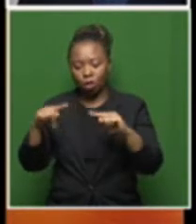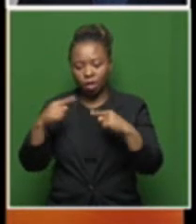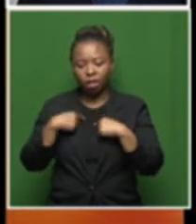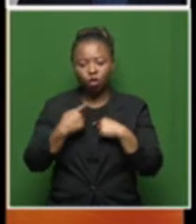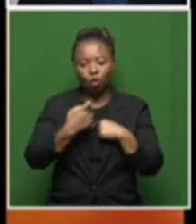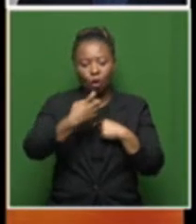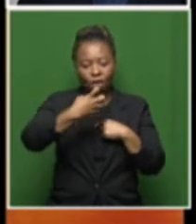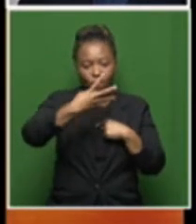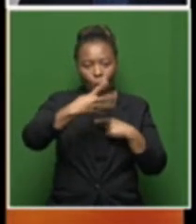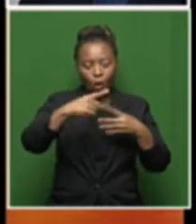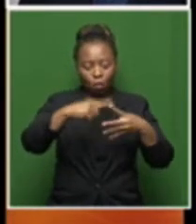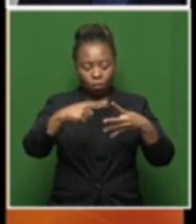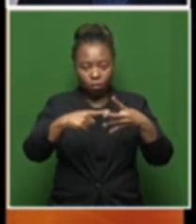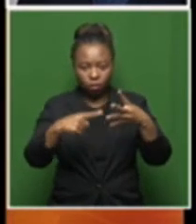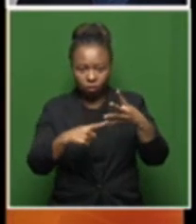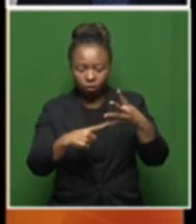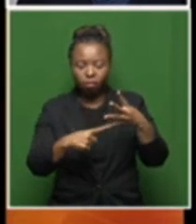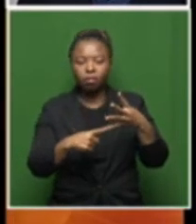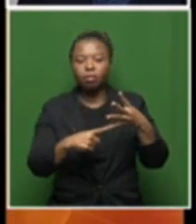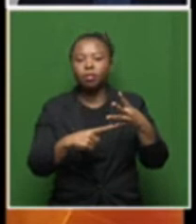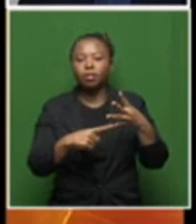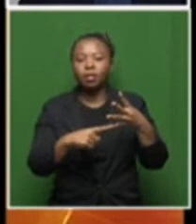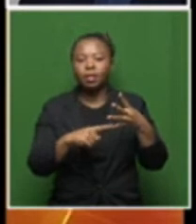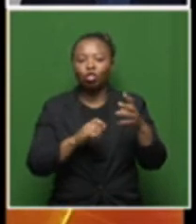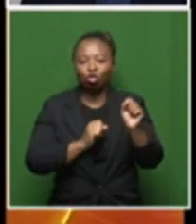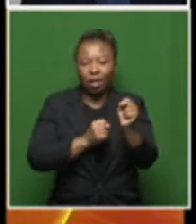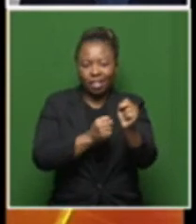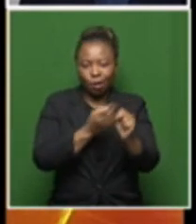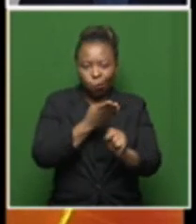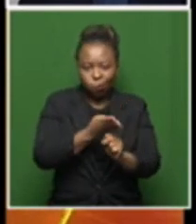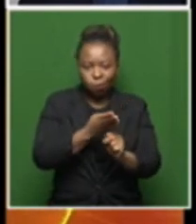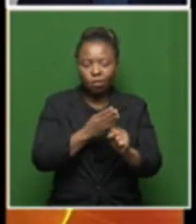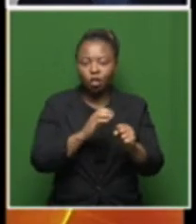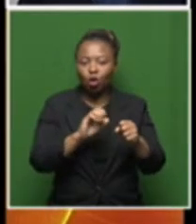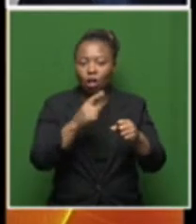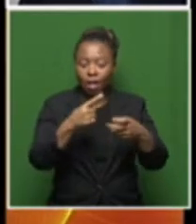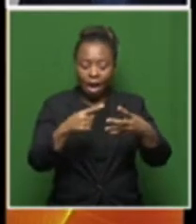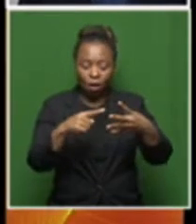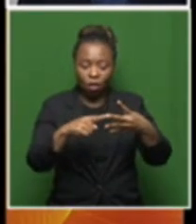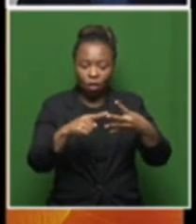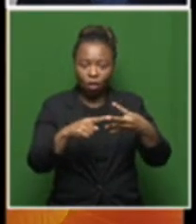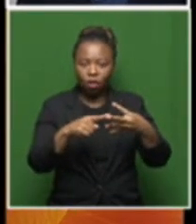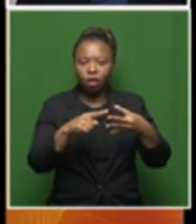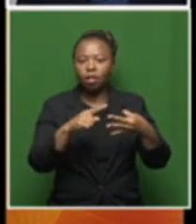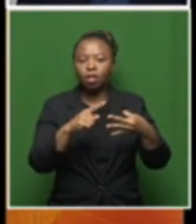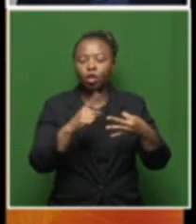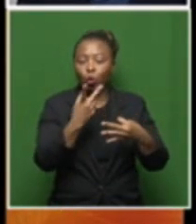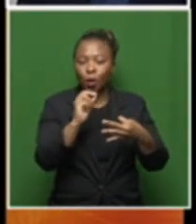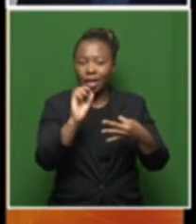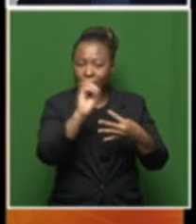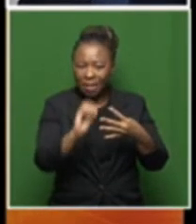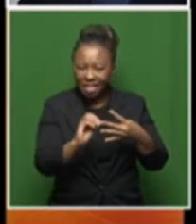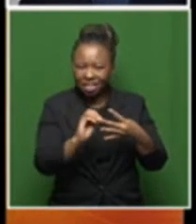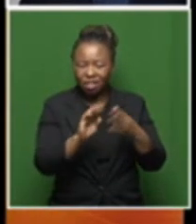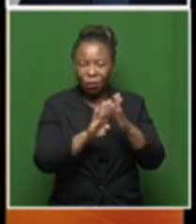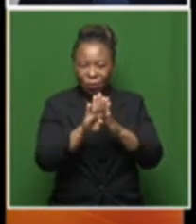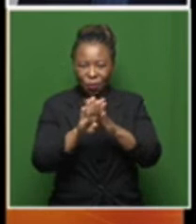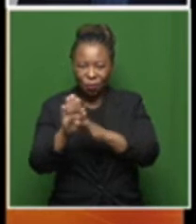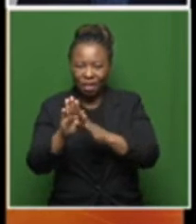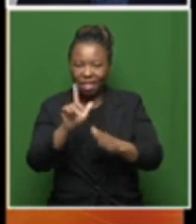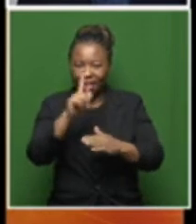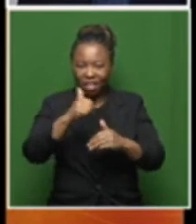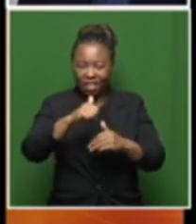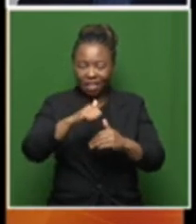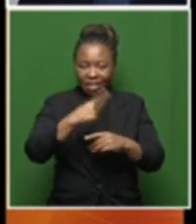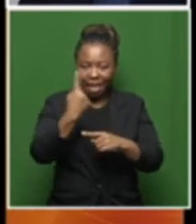trigger system. We're currently in the 3rd level. You can see the 3rd warning. You can see more than 20% week-on-week increase in the 7-day moving